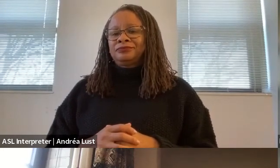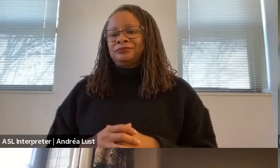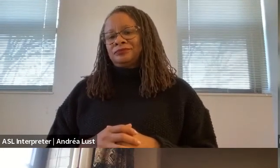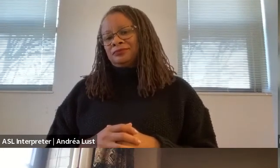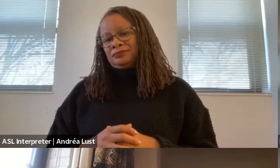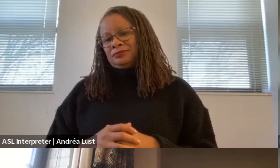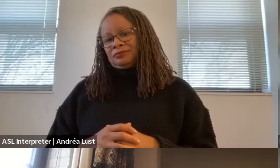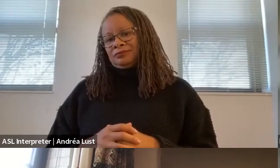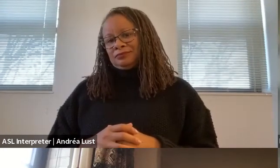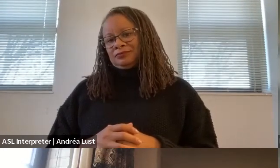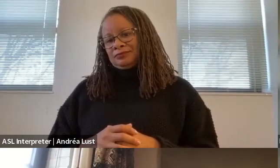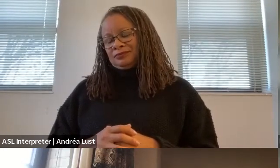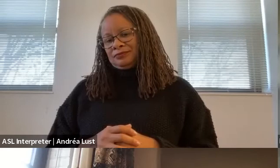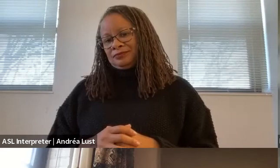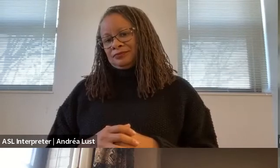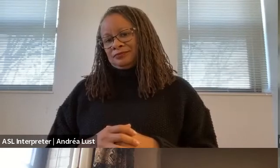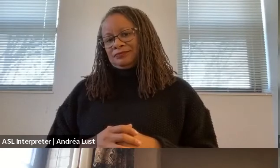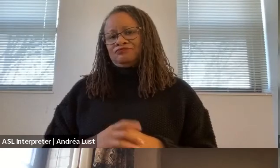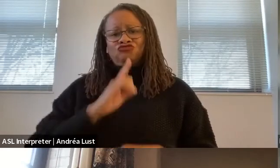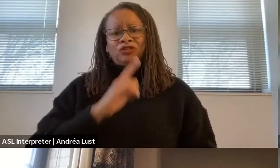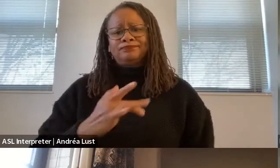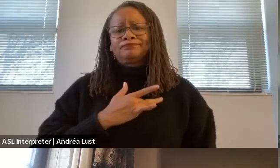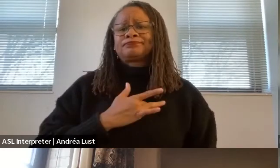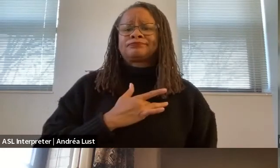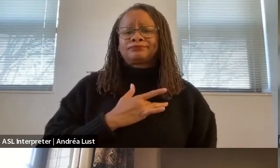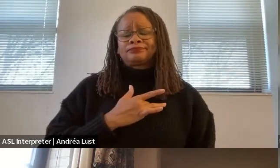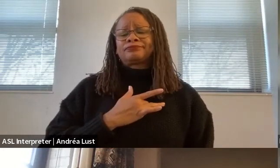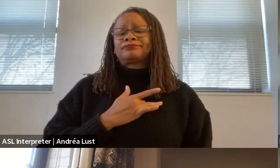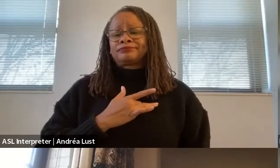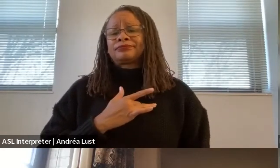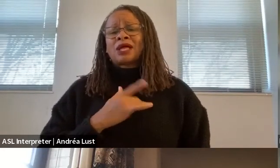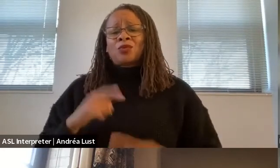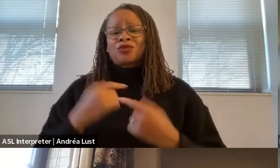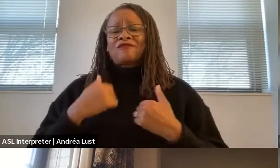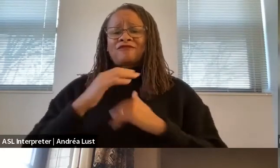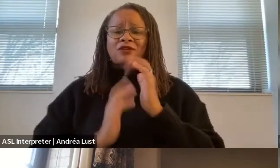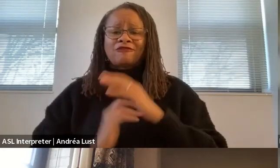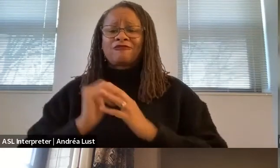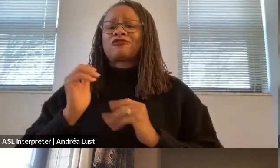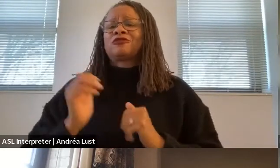it's quite moving when you have that comfort and that